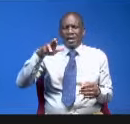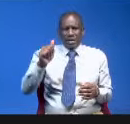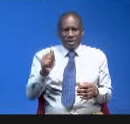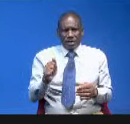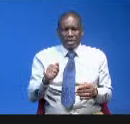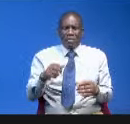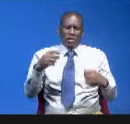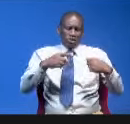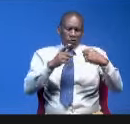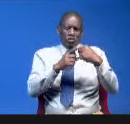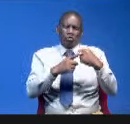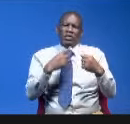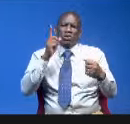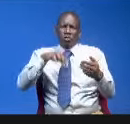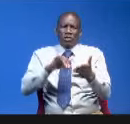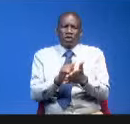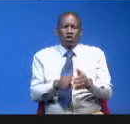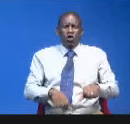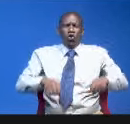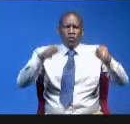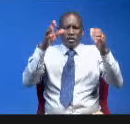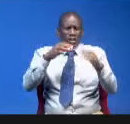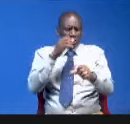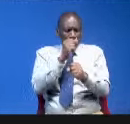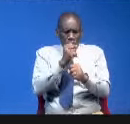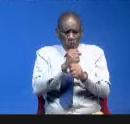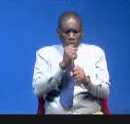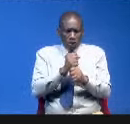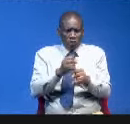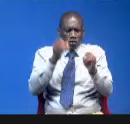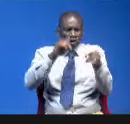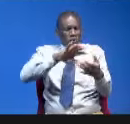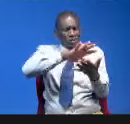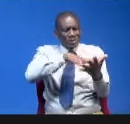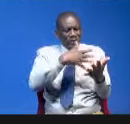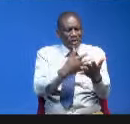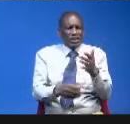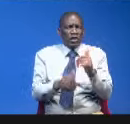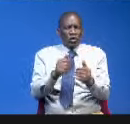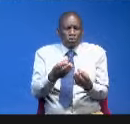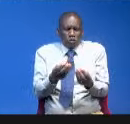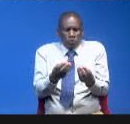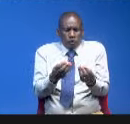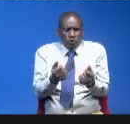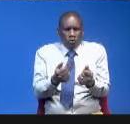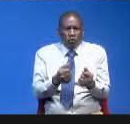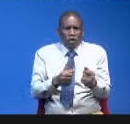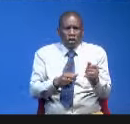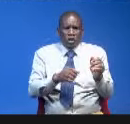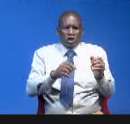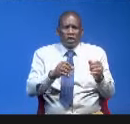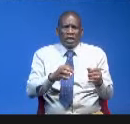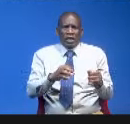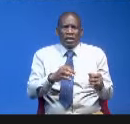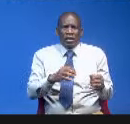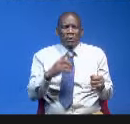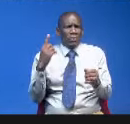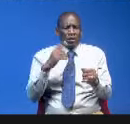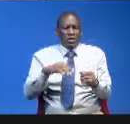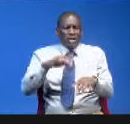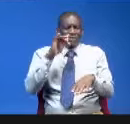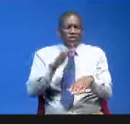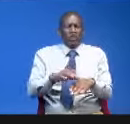June said that officials were working on a new structure that will soften the projected hit on Kenya Power's